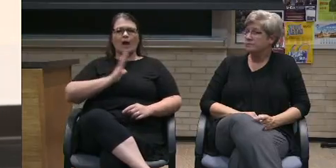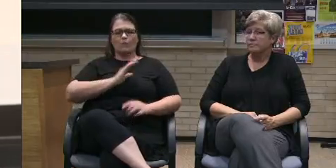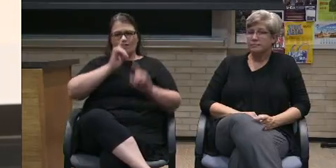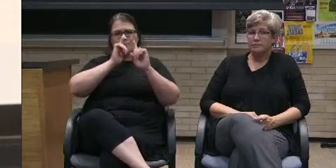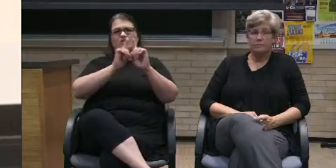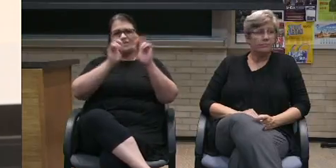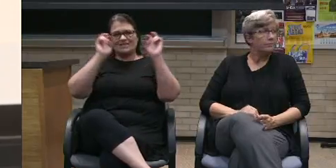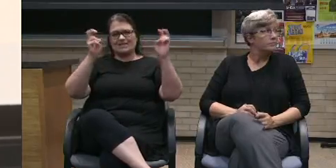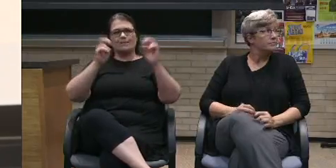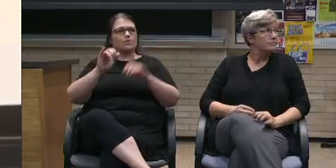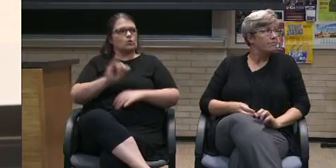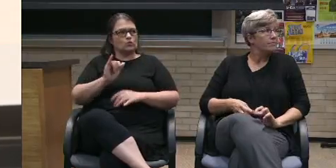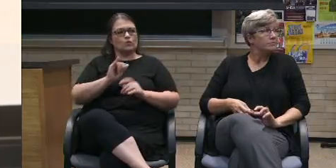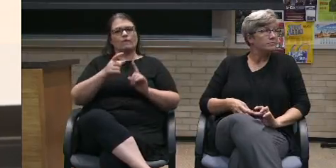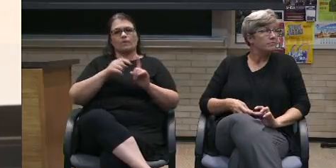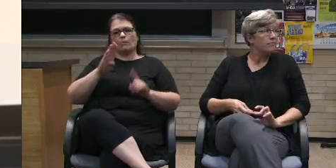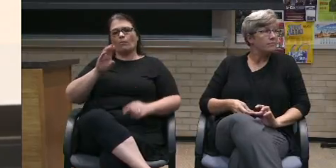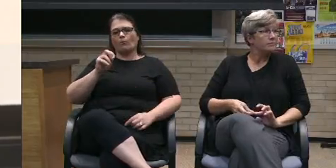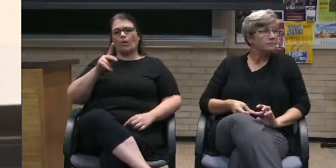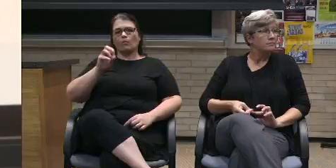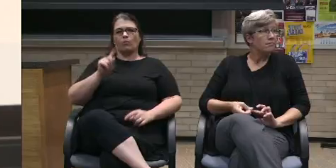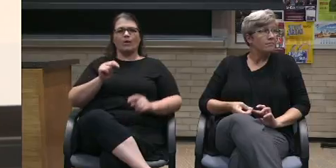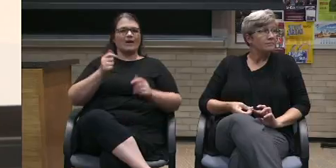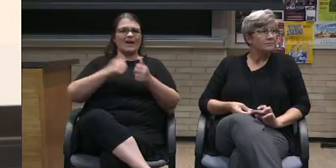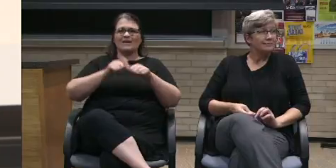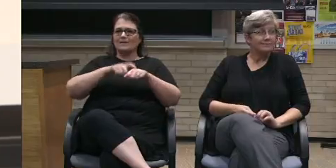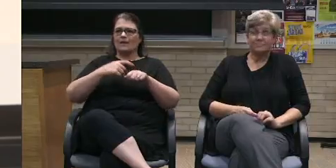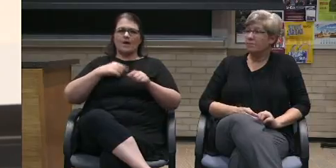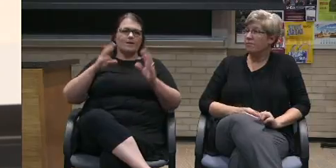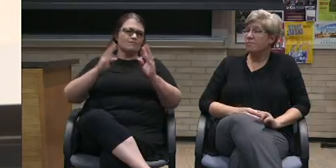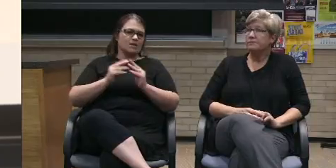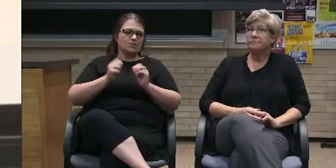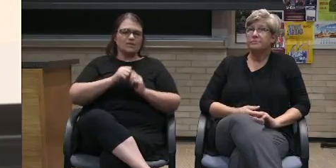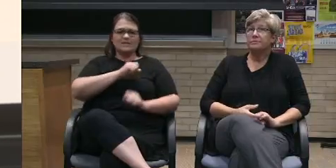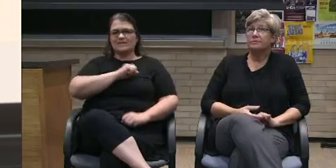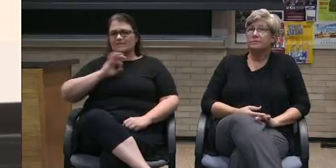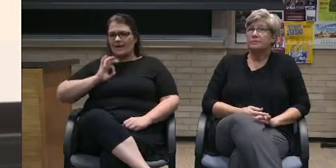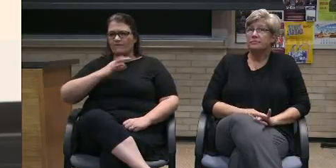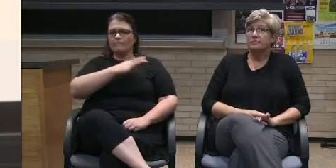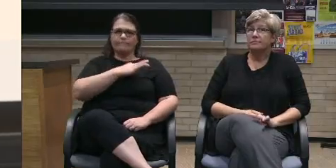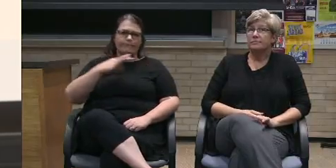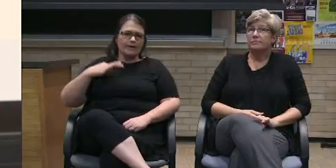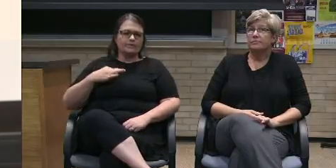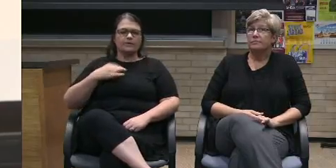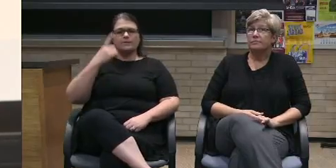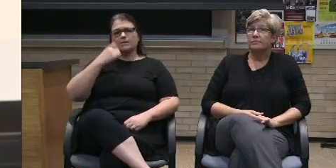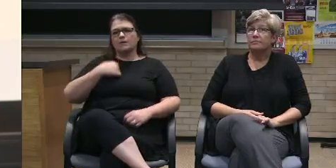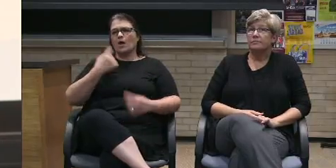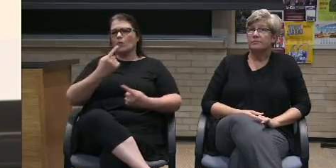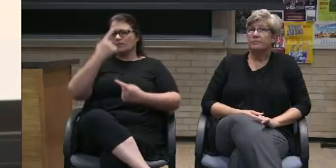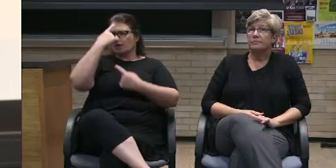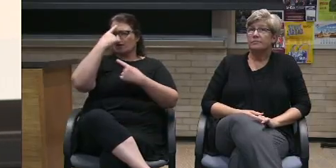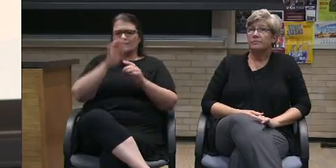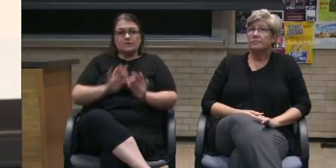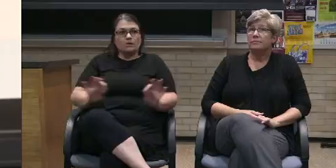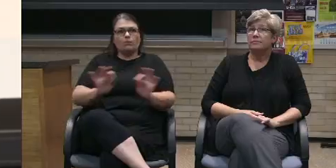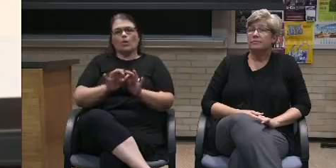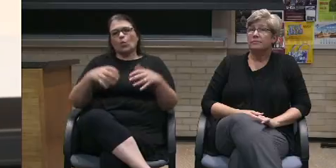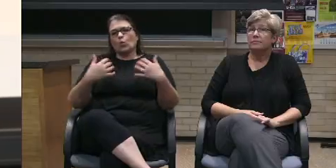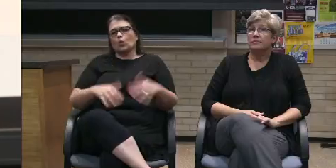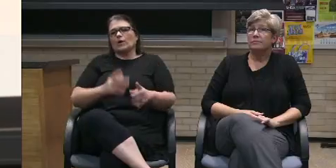put our mission statement on every time I'm convening with the faculty and staff, because in my mind it is so important that we keep